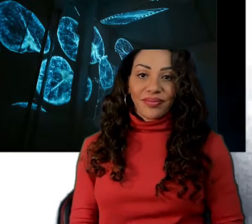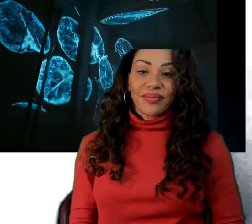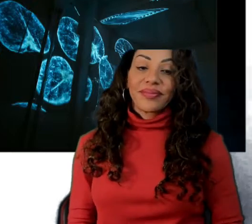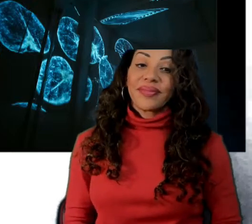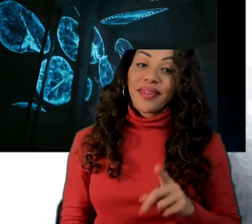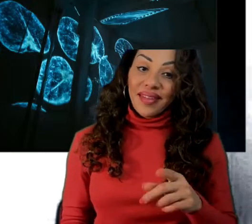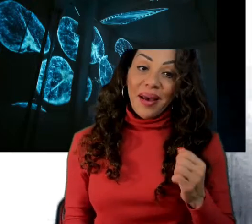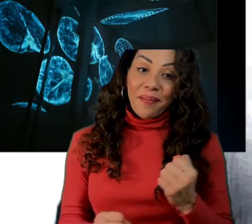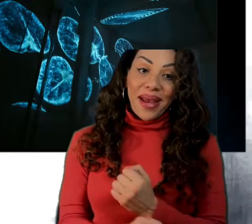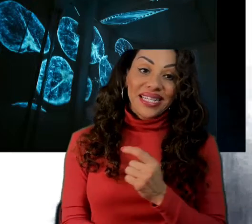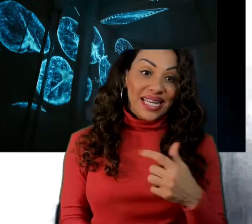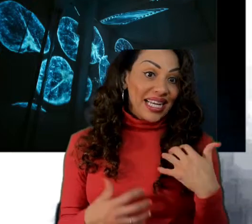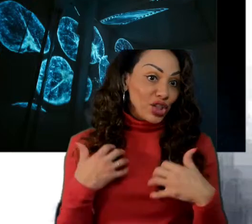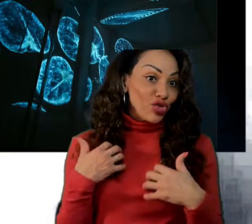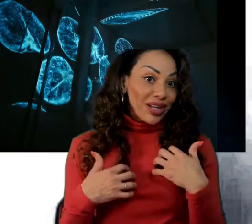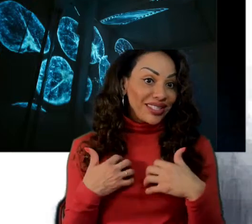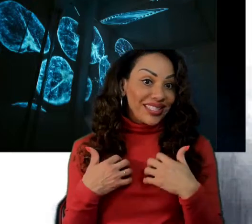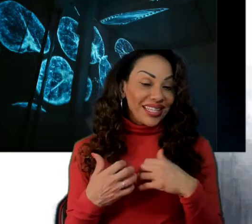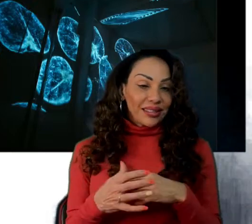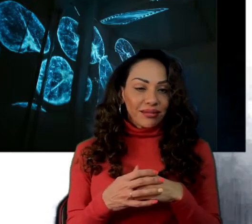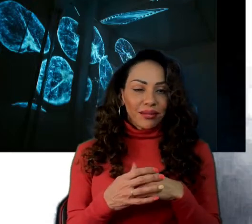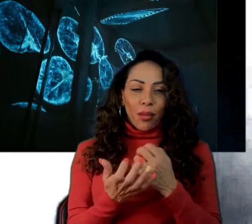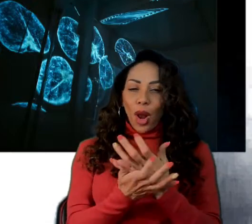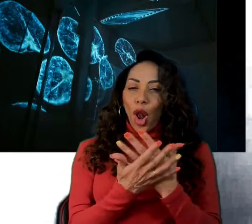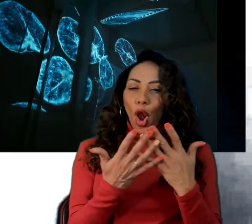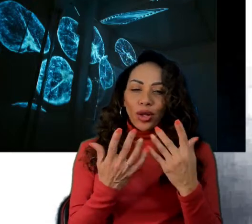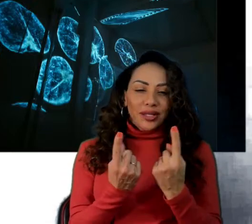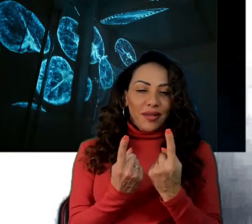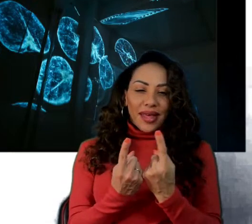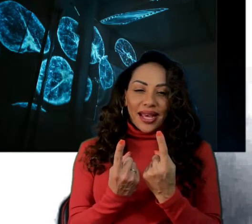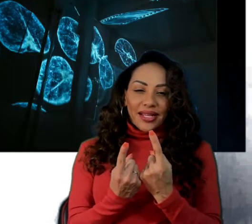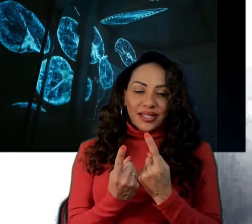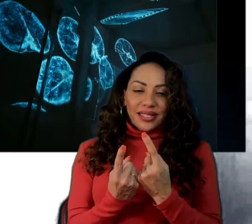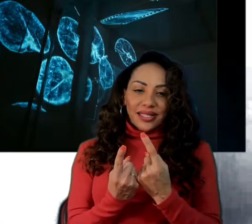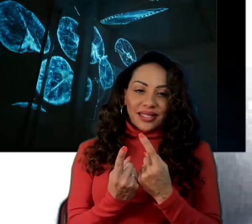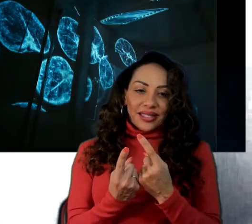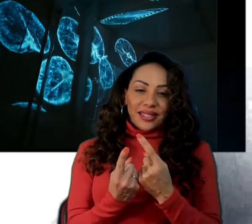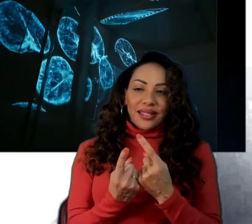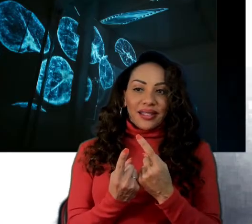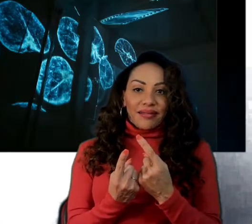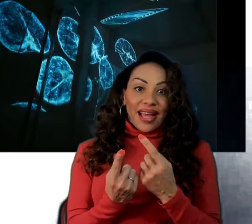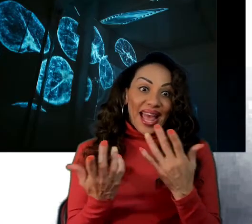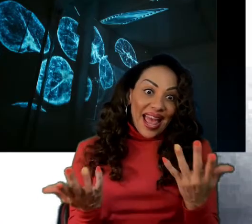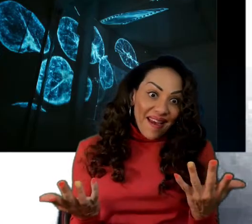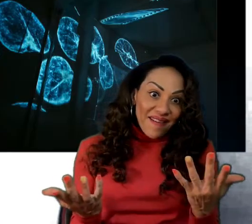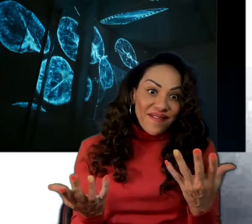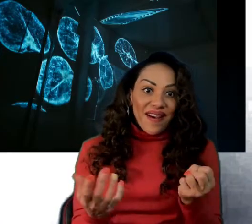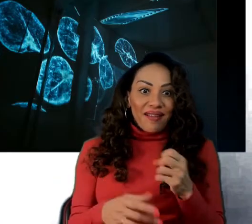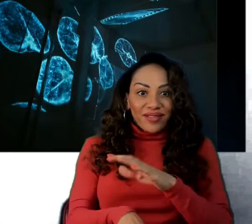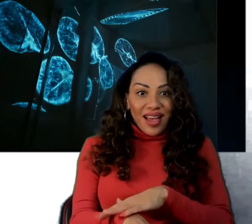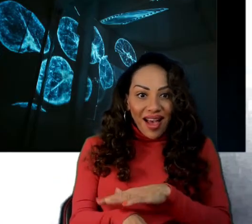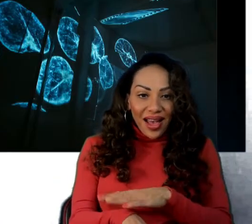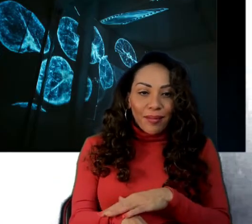interesting. And there's many things we would have loved to do next if we had time.